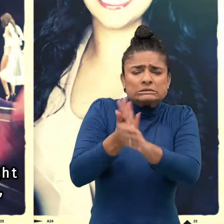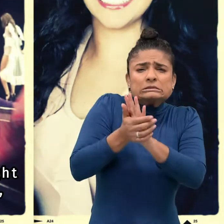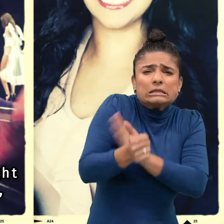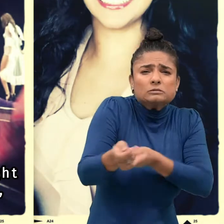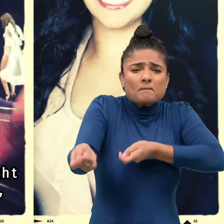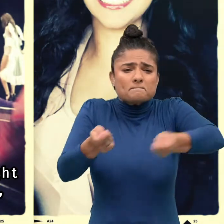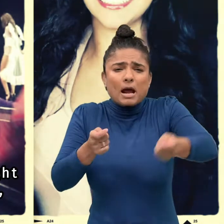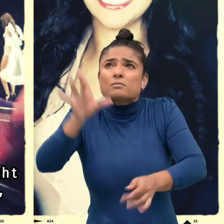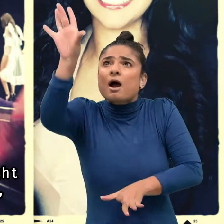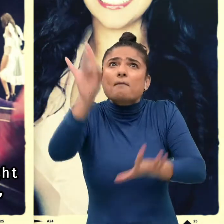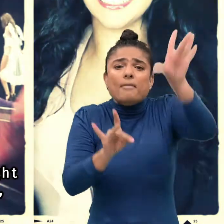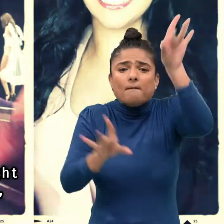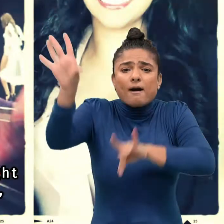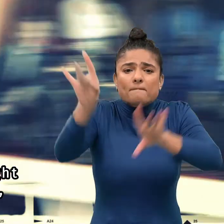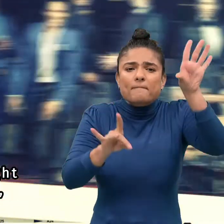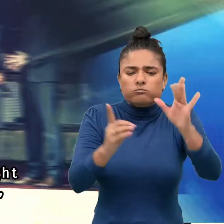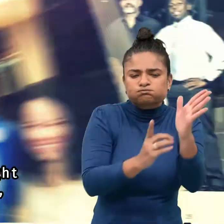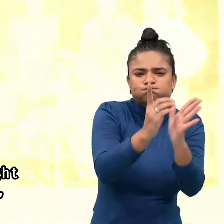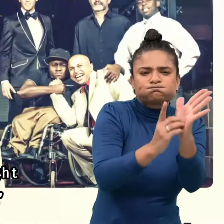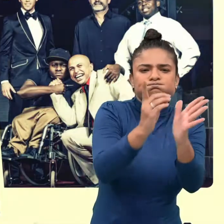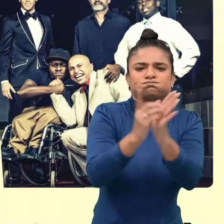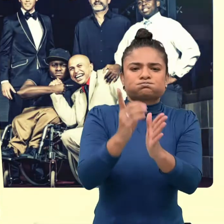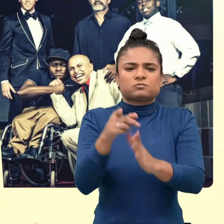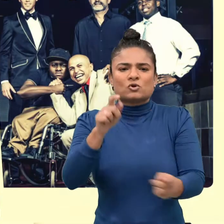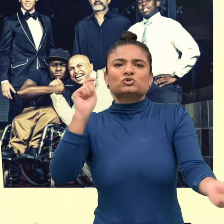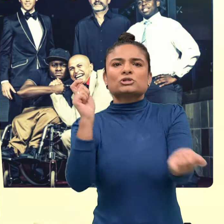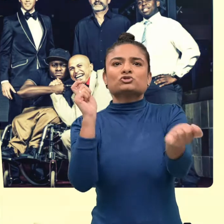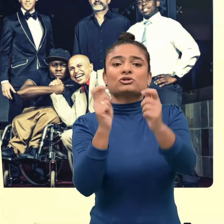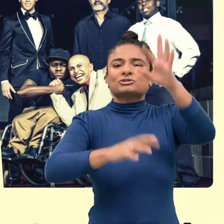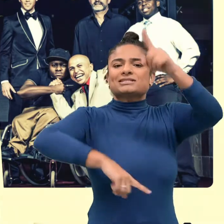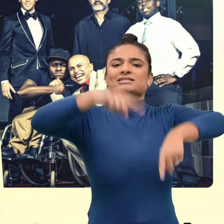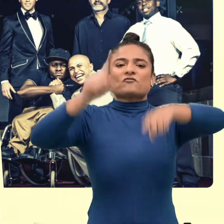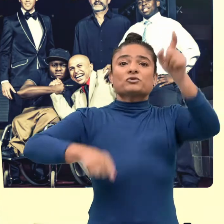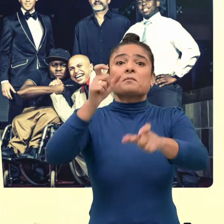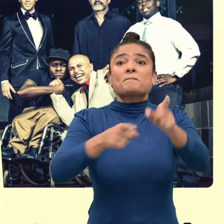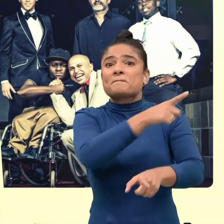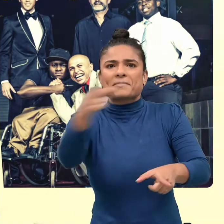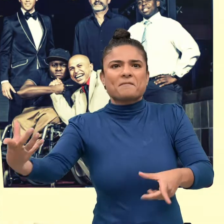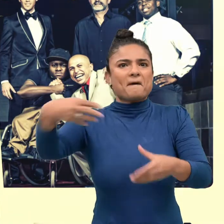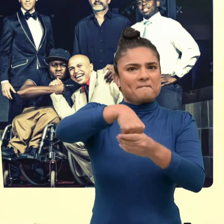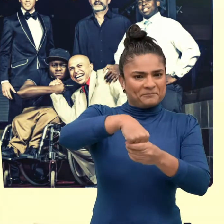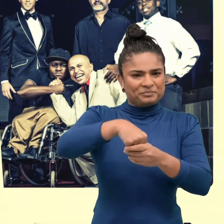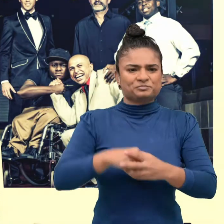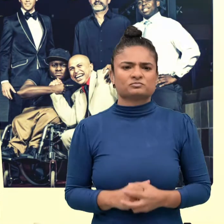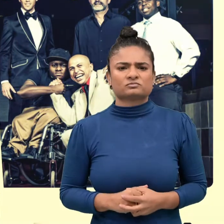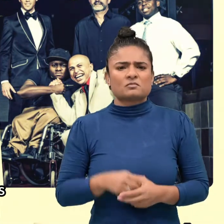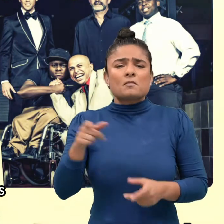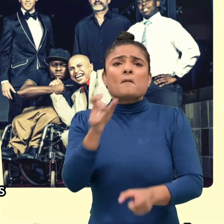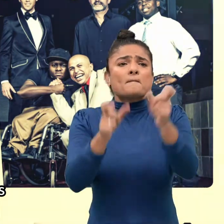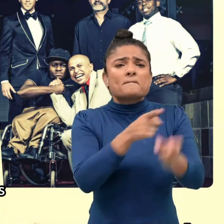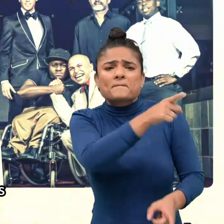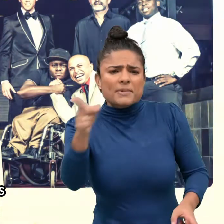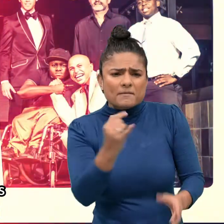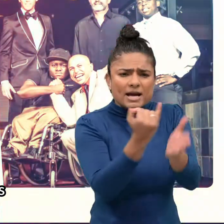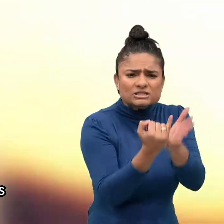skills and management insight in infrastructure and development, as well as transformation and diversity in human resources. She